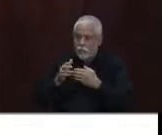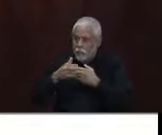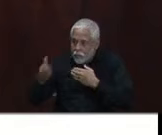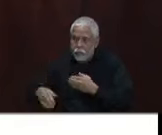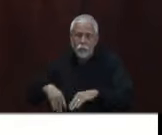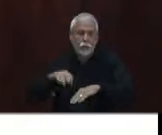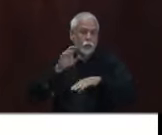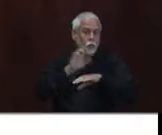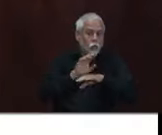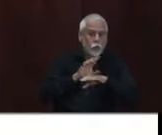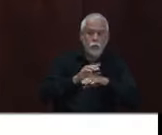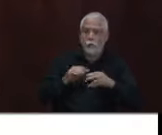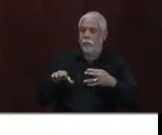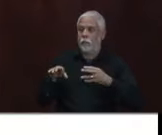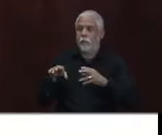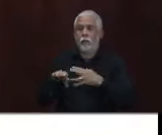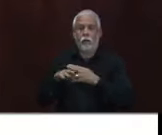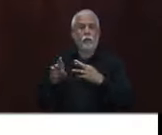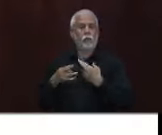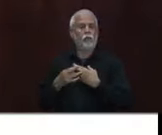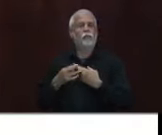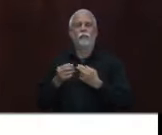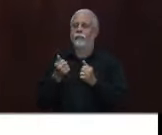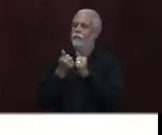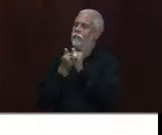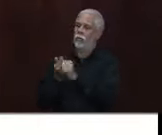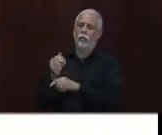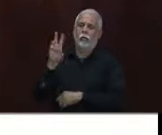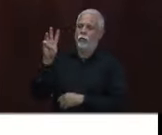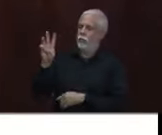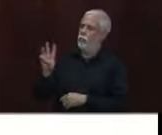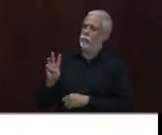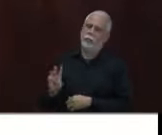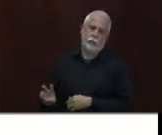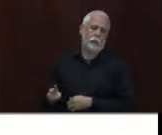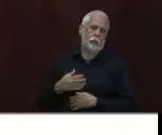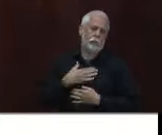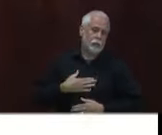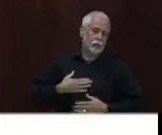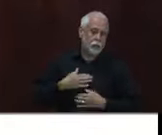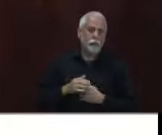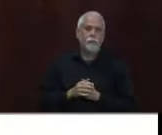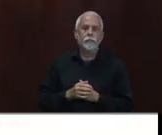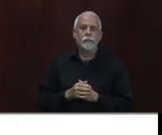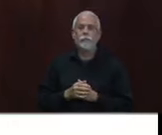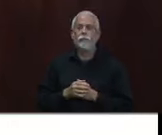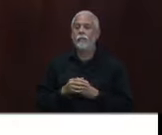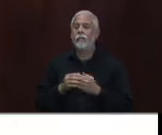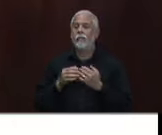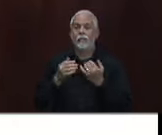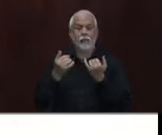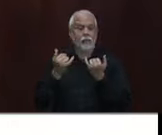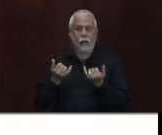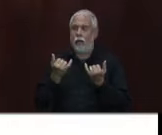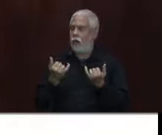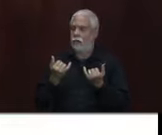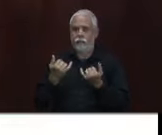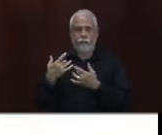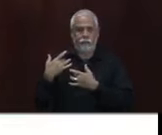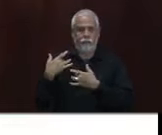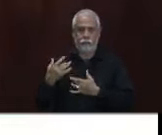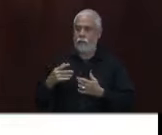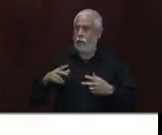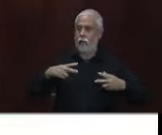at church, and in the break room. We have to be following the 3 W's. And as we embark on what starts our traditional